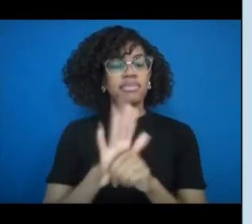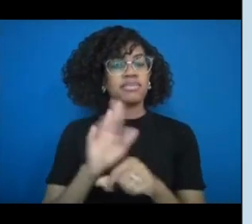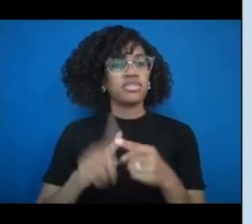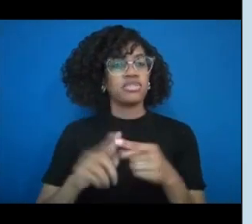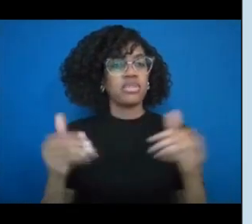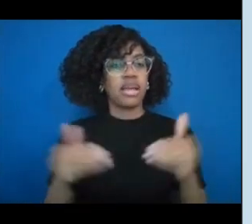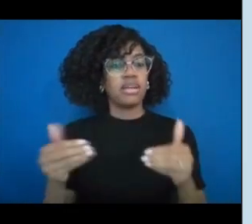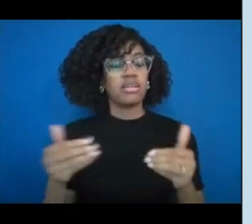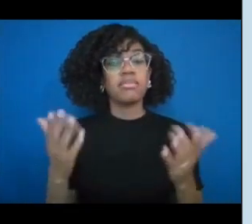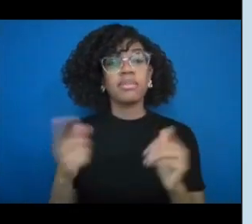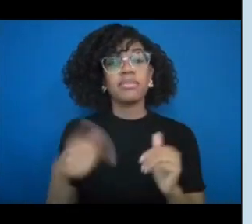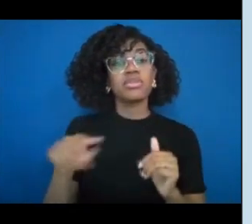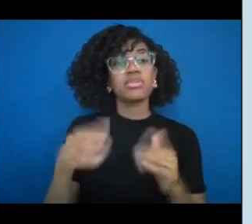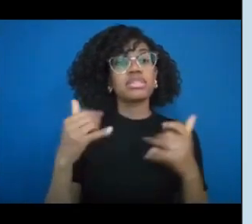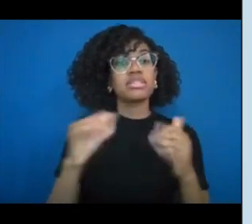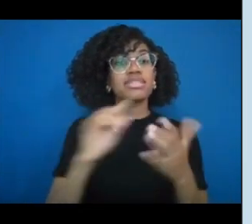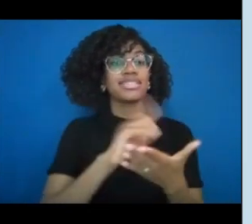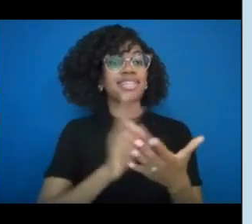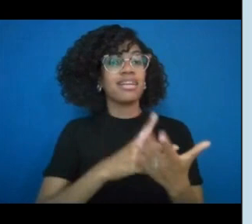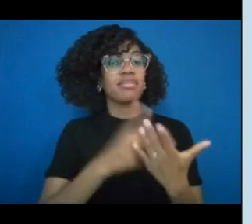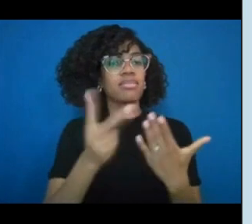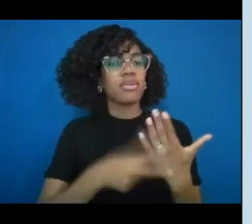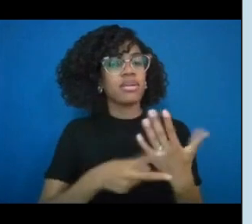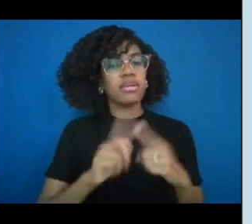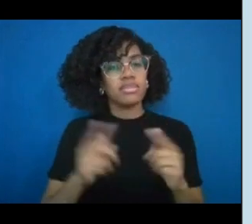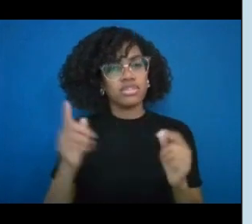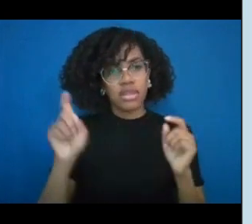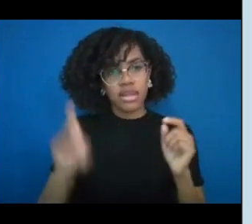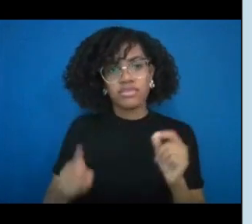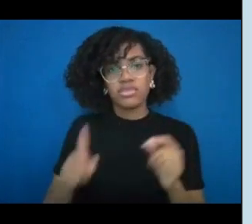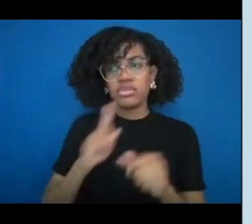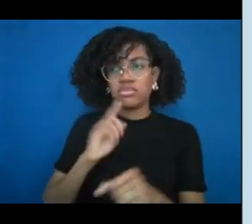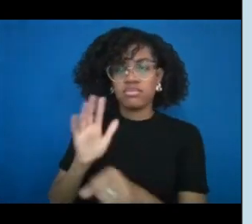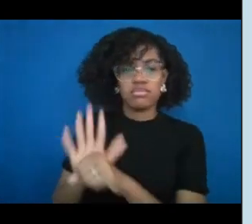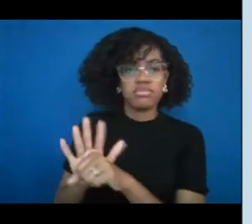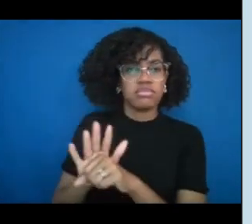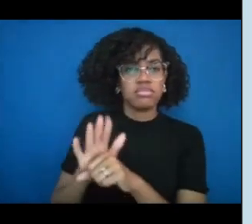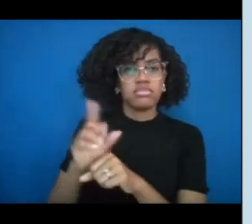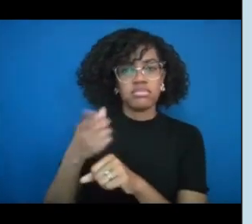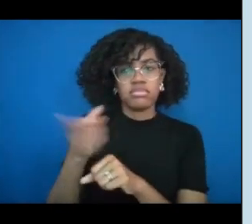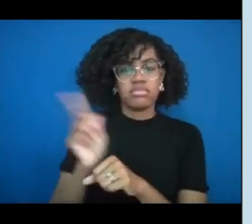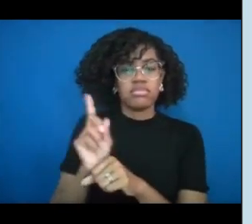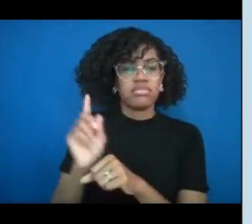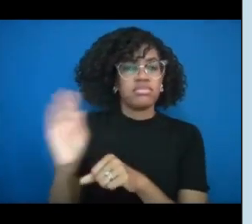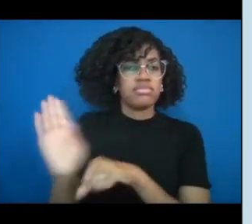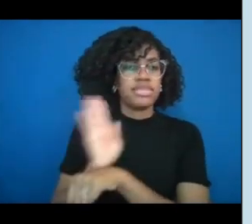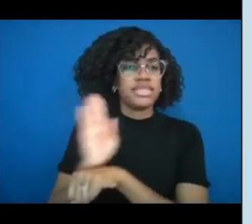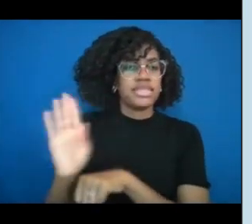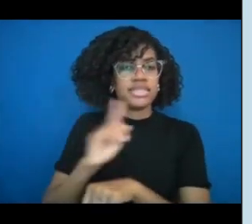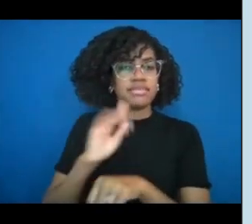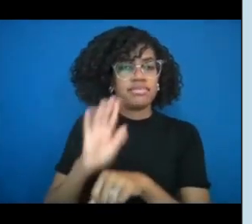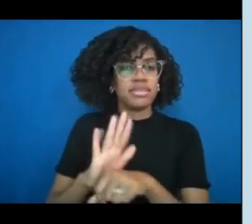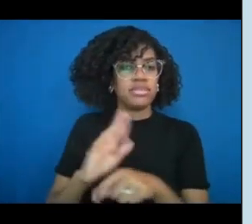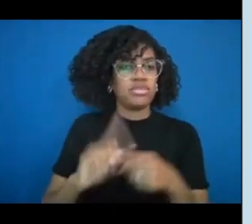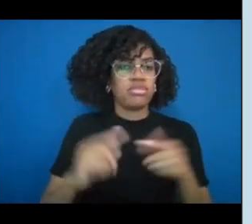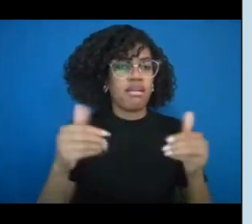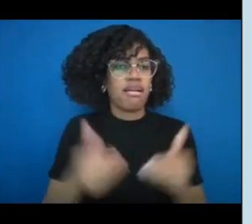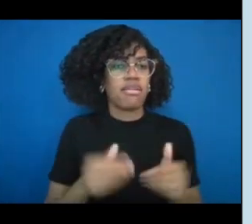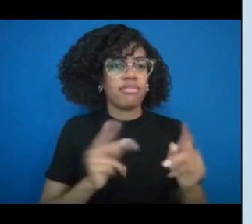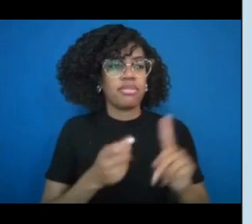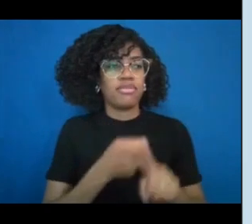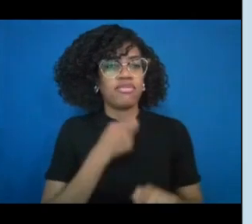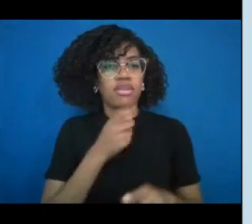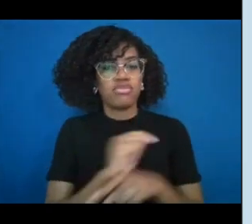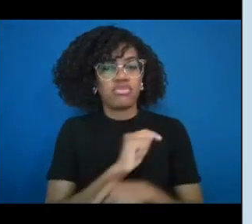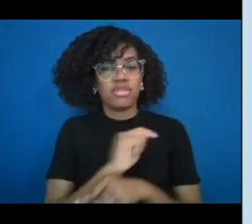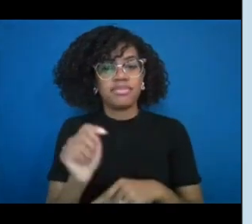still looking for you to secure employer commitments to hire folks that come out of the training model.